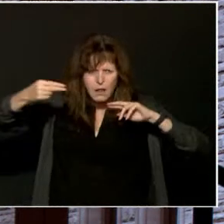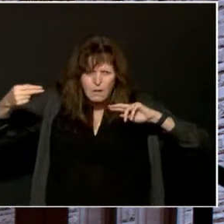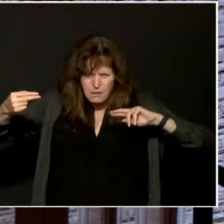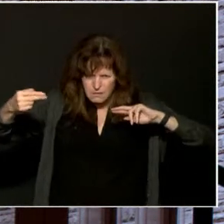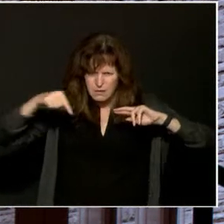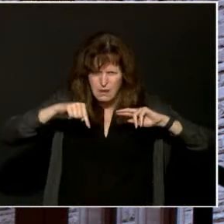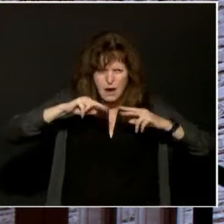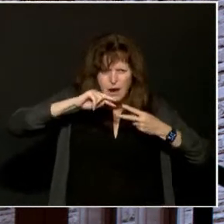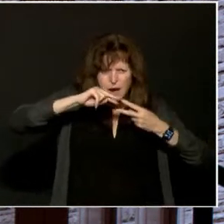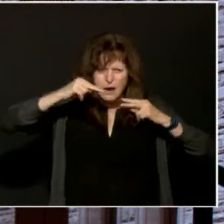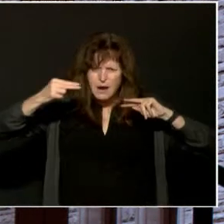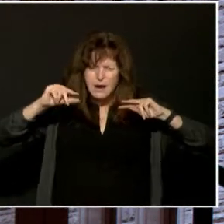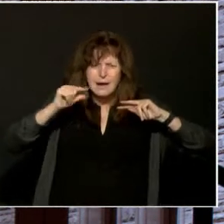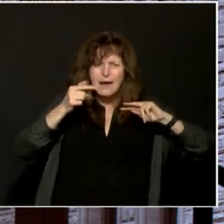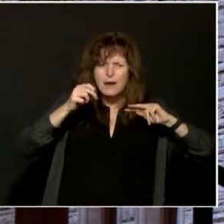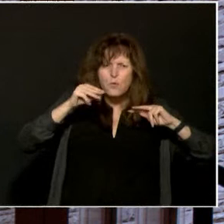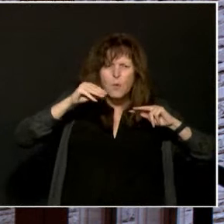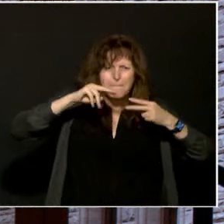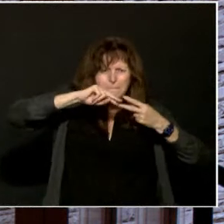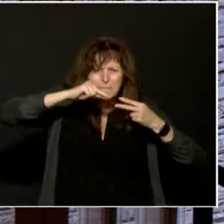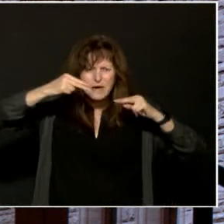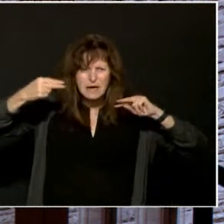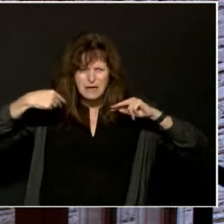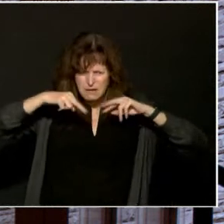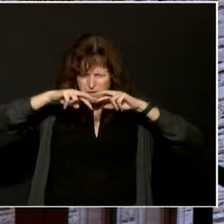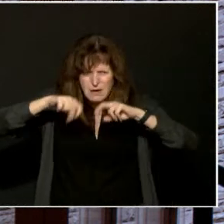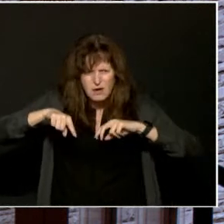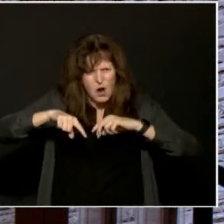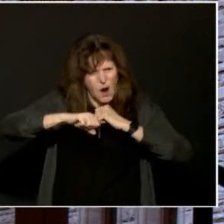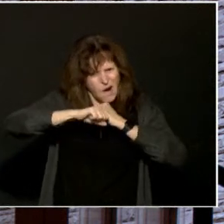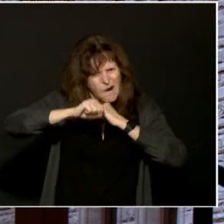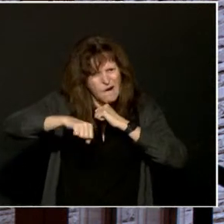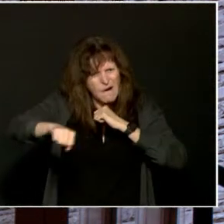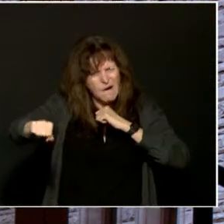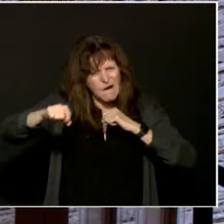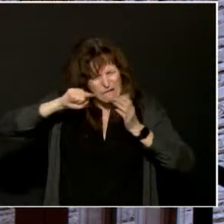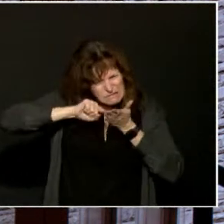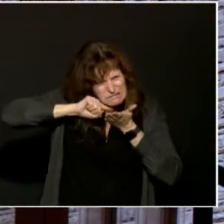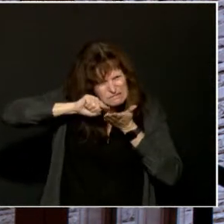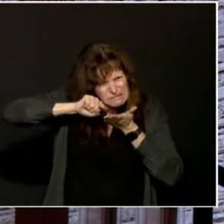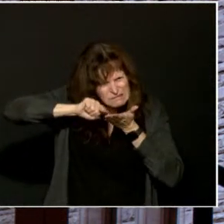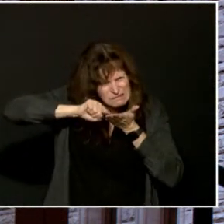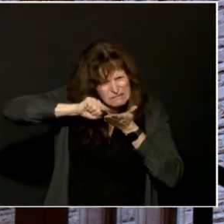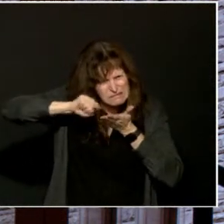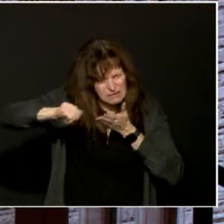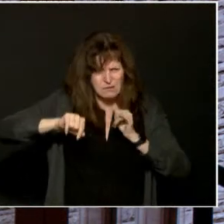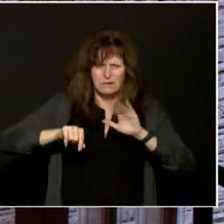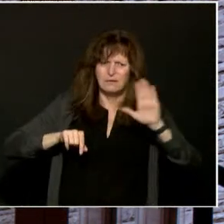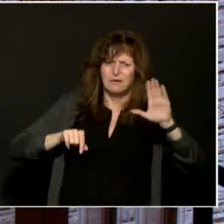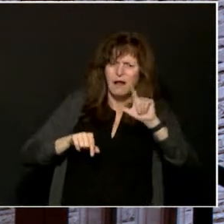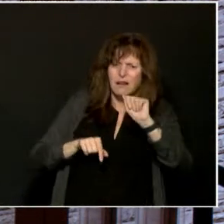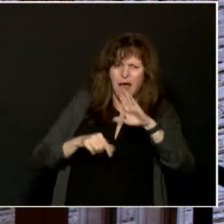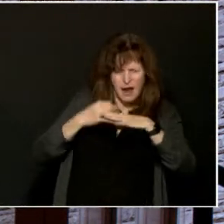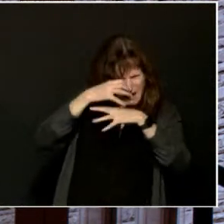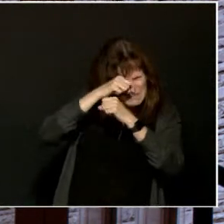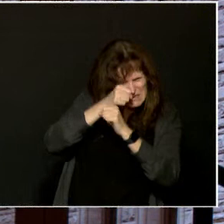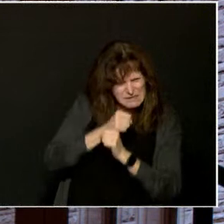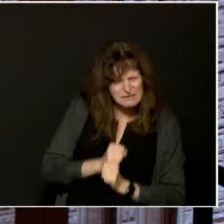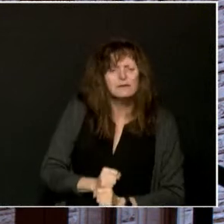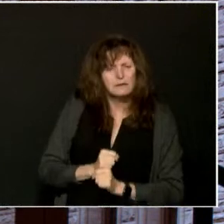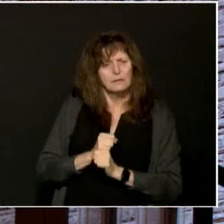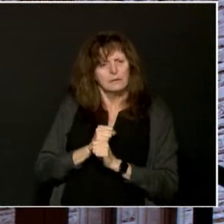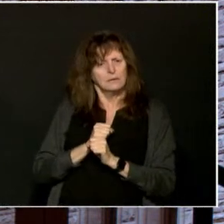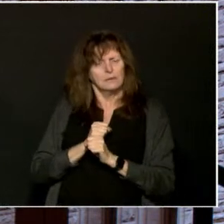approximation. So we're getting valuable input from Public Health Ontario in that. And our best measurements would